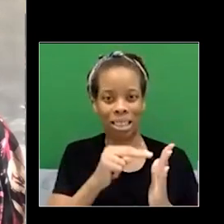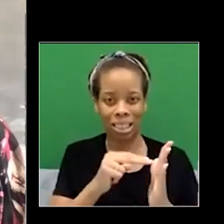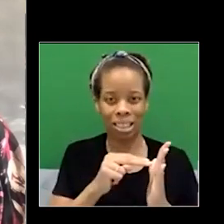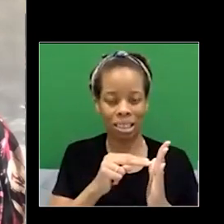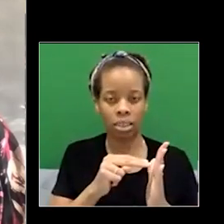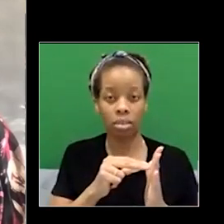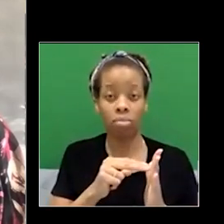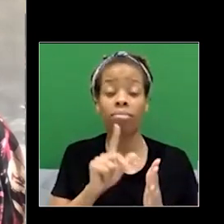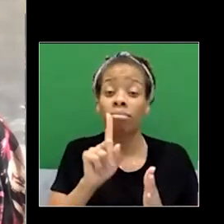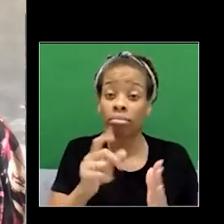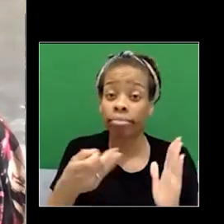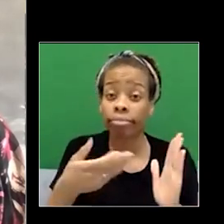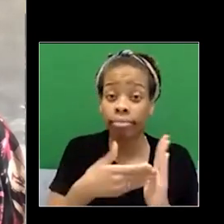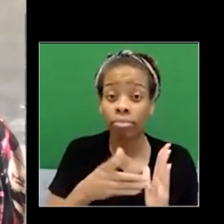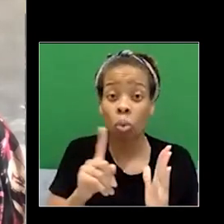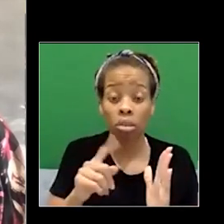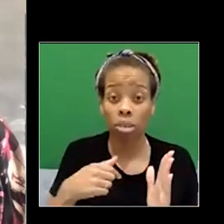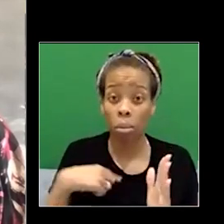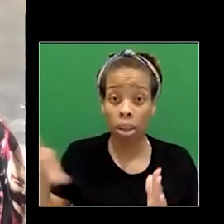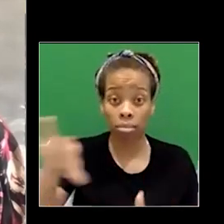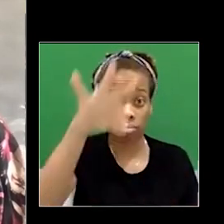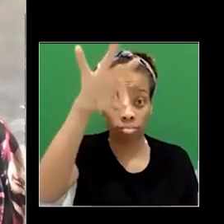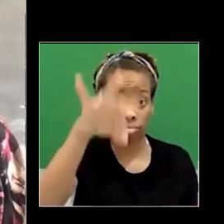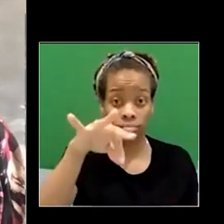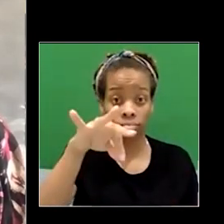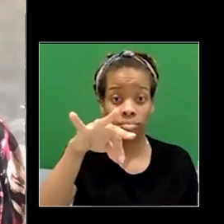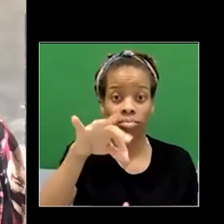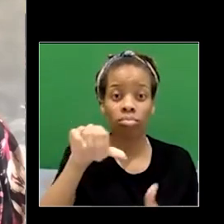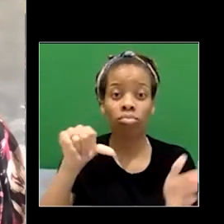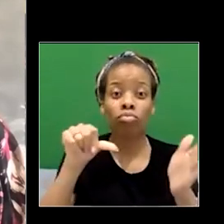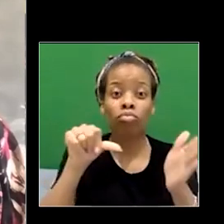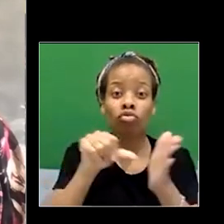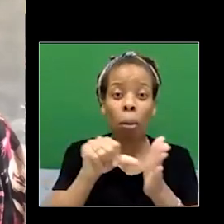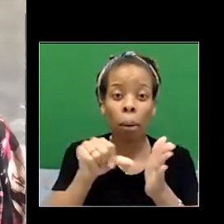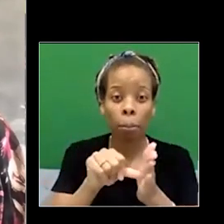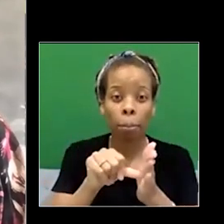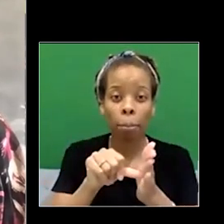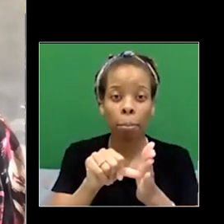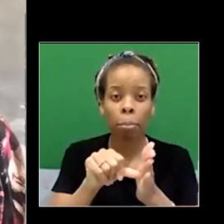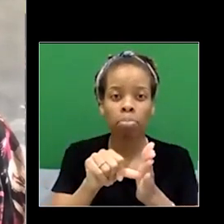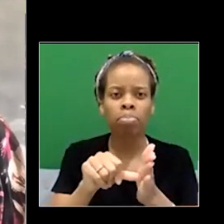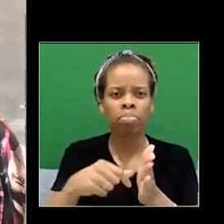with a problem and some underpainting. And